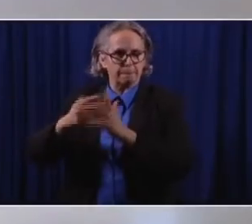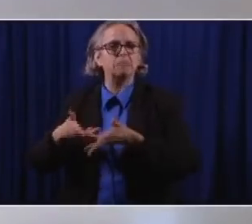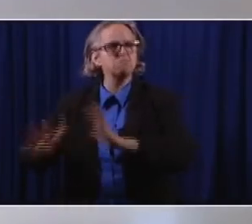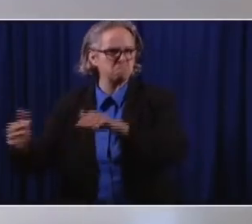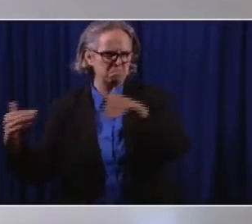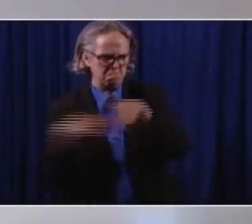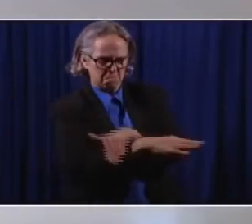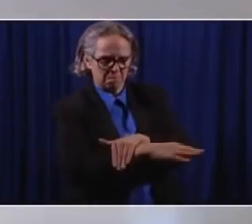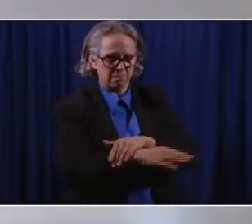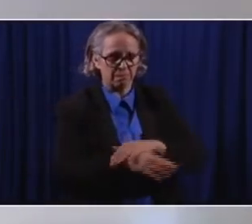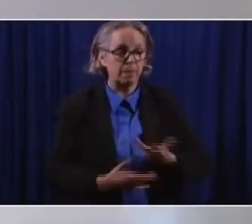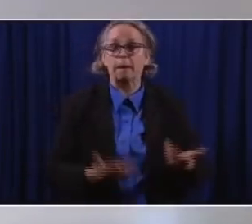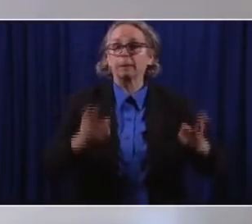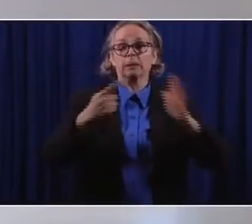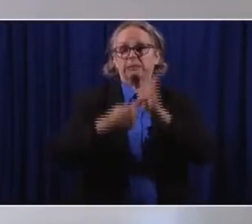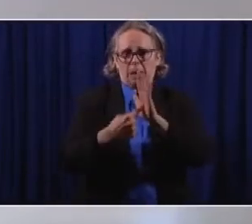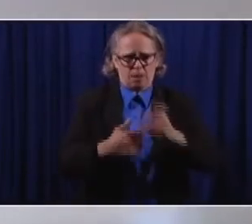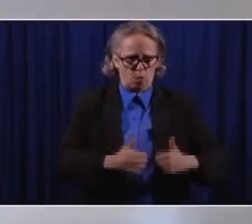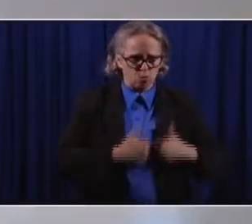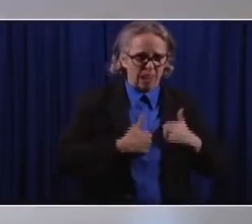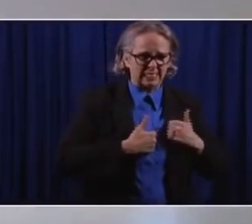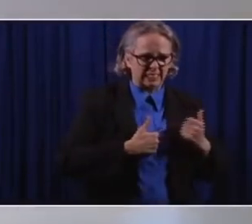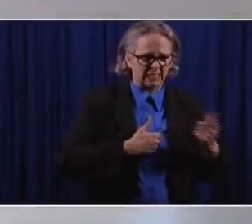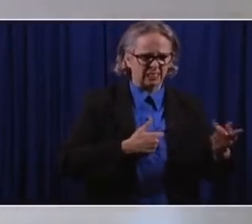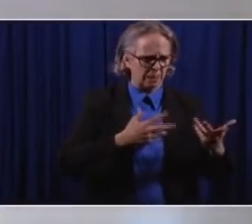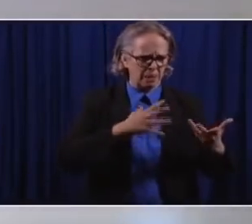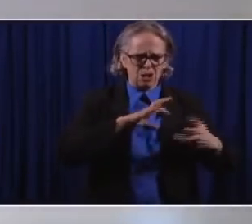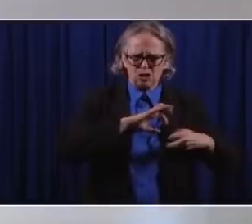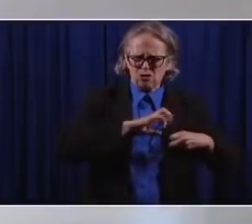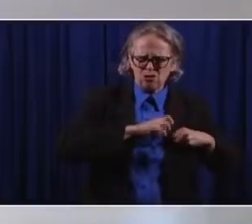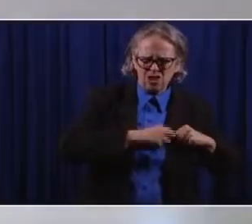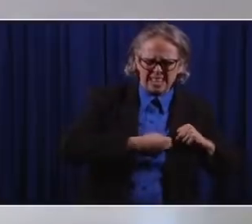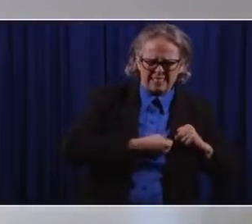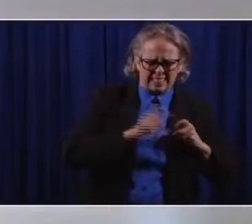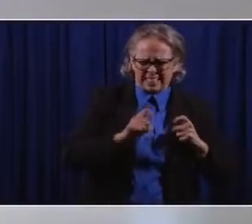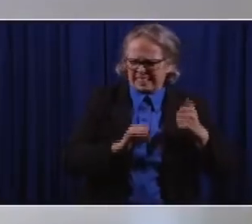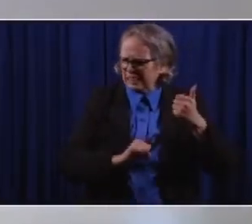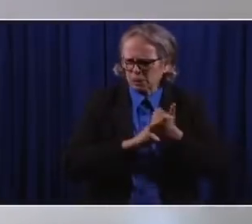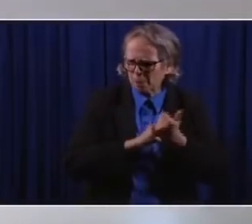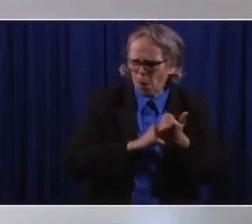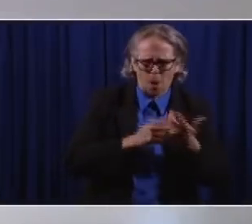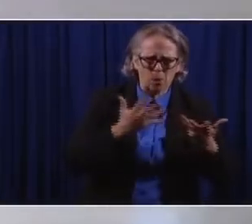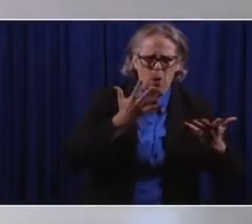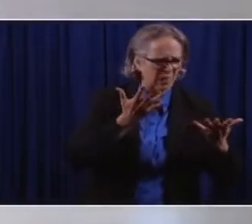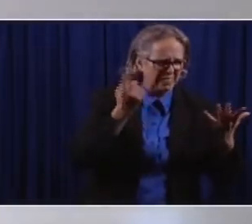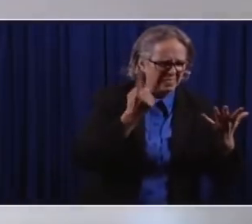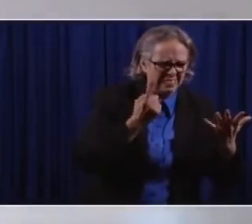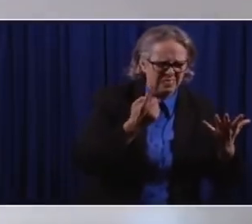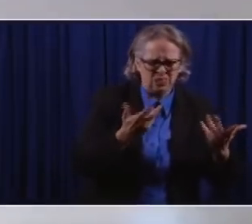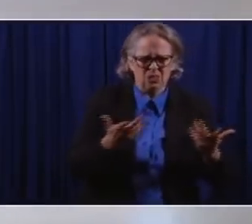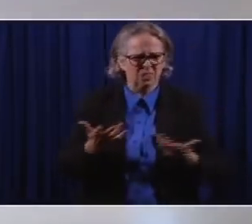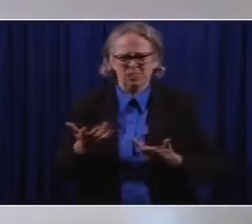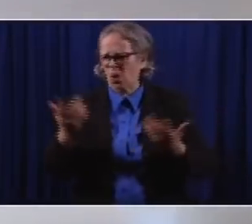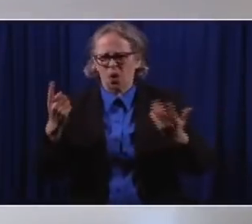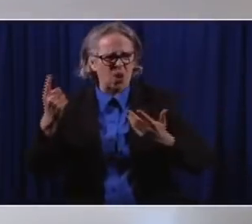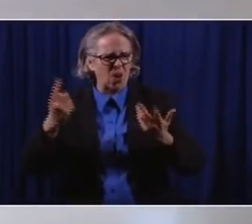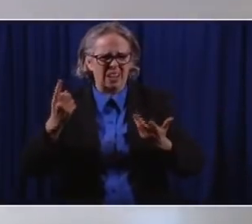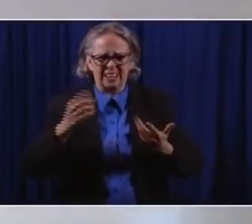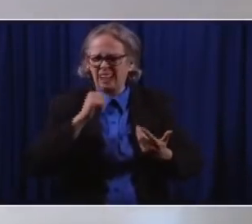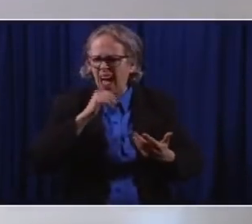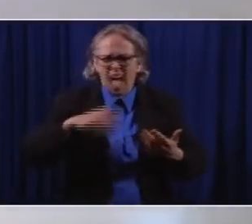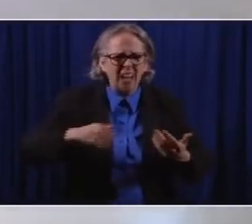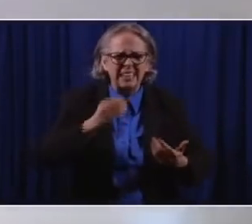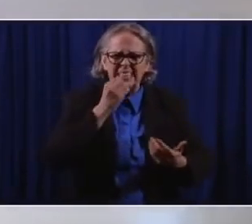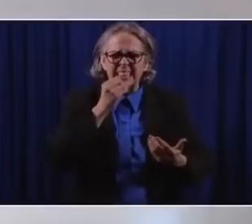after a loved one passed away. Or perhaps there's an individual who needs cueing and encouragement with eating or drinking, or they